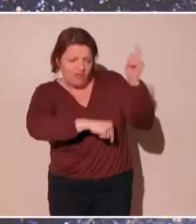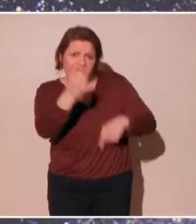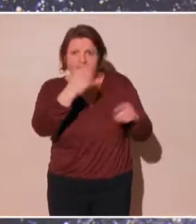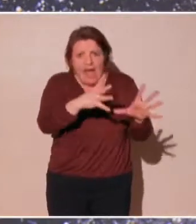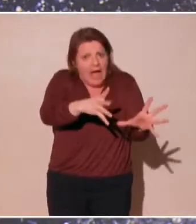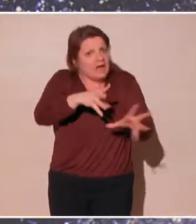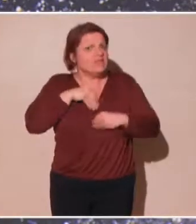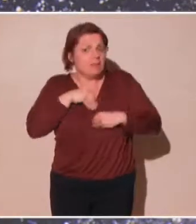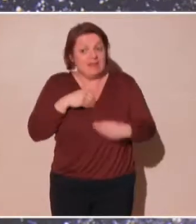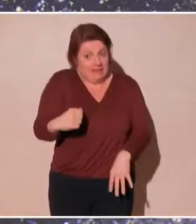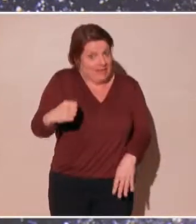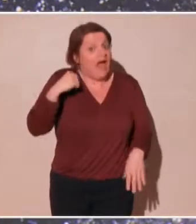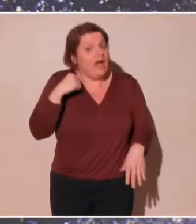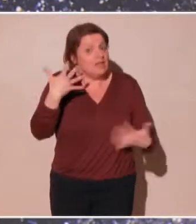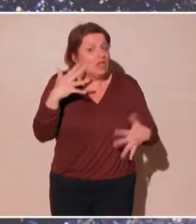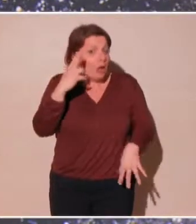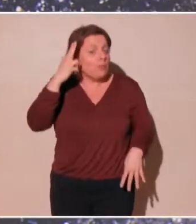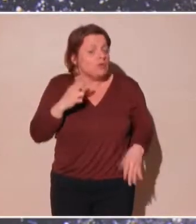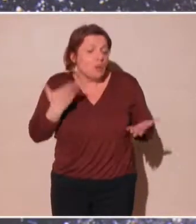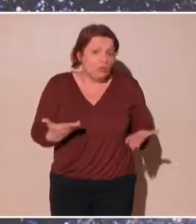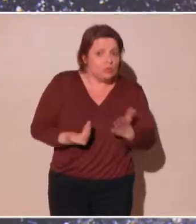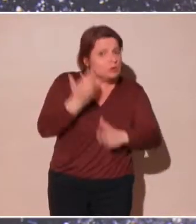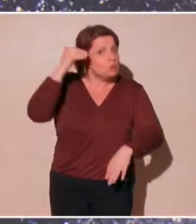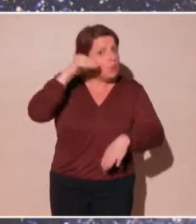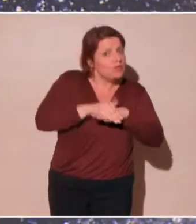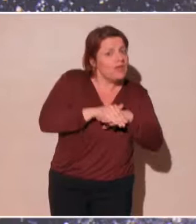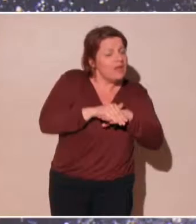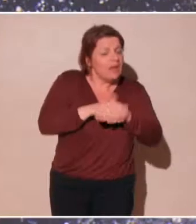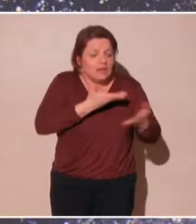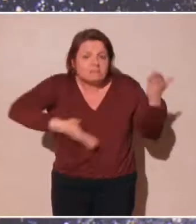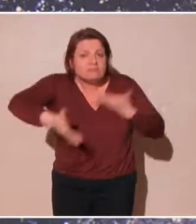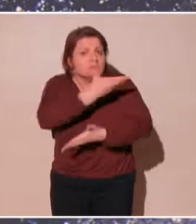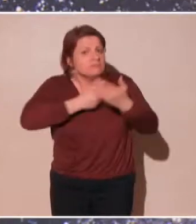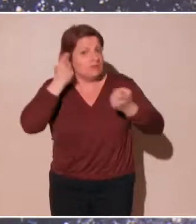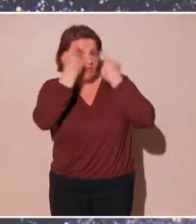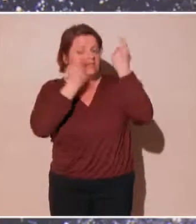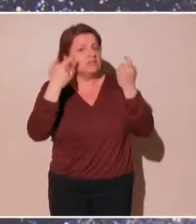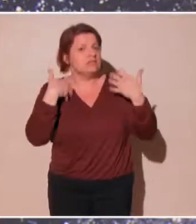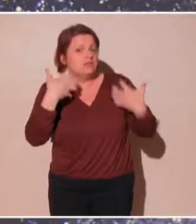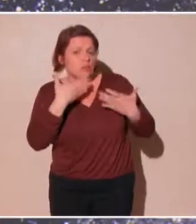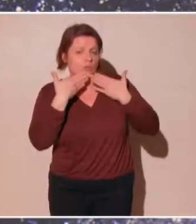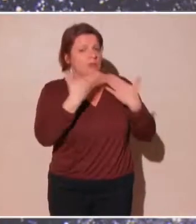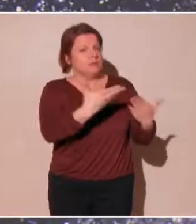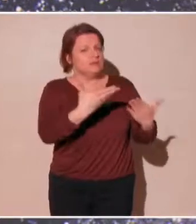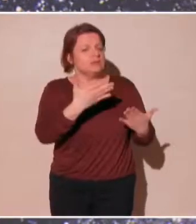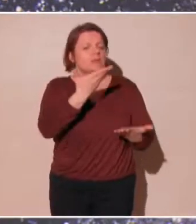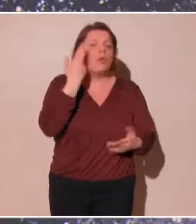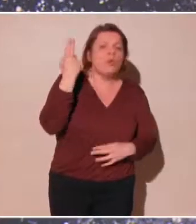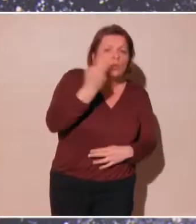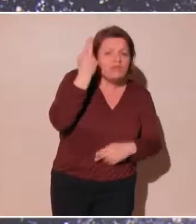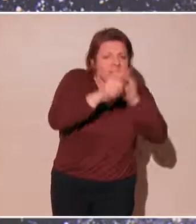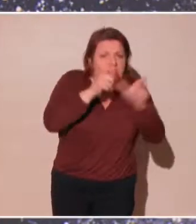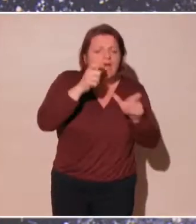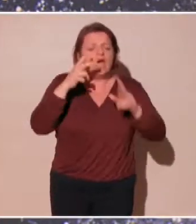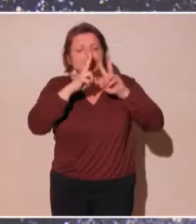who have accepted to be here yesterday. Some were already here yesterday. Some of them have been here this